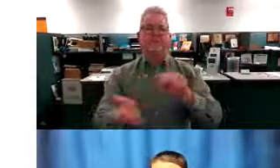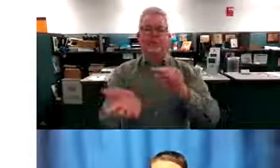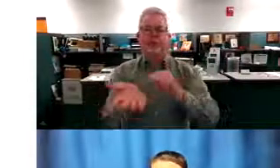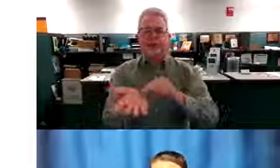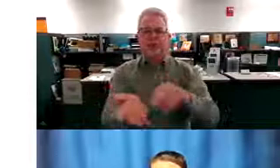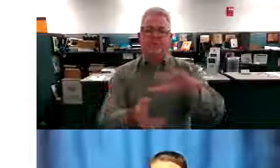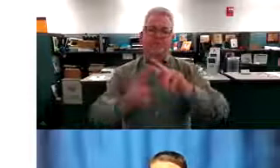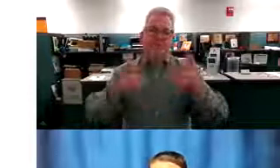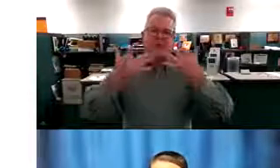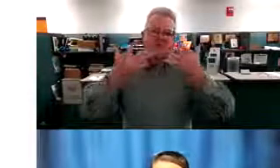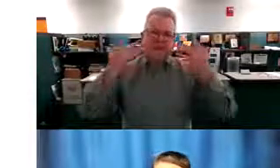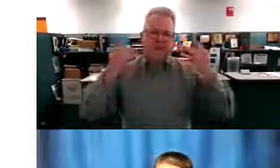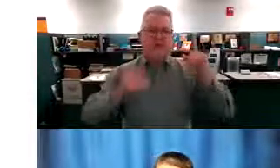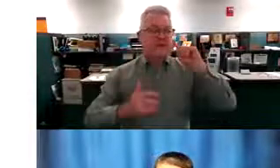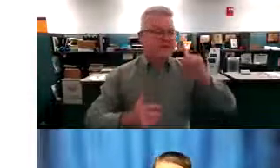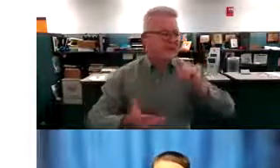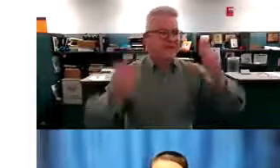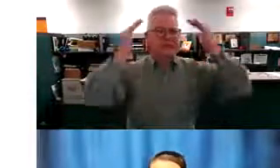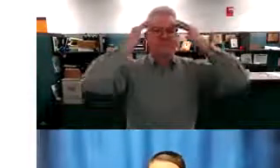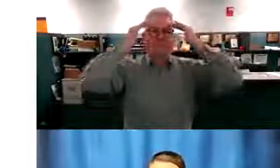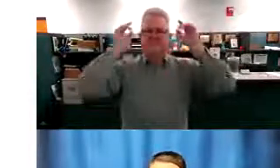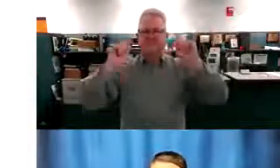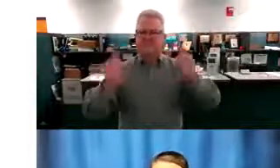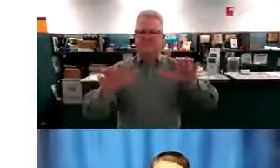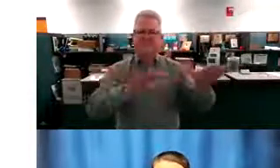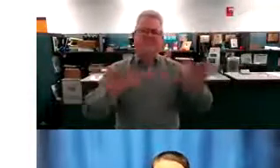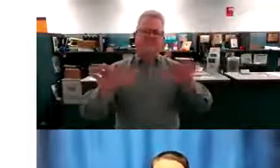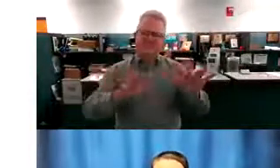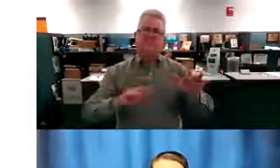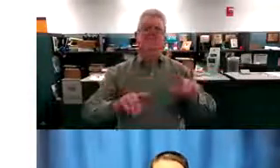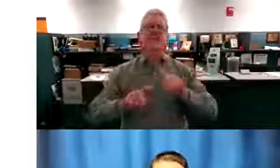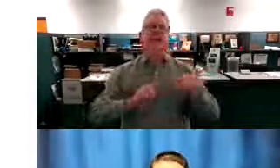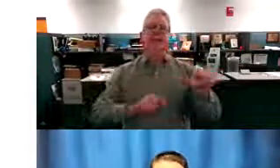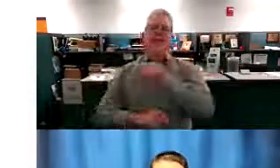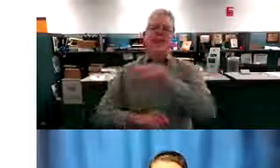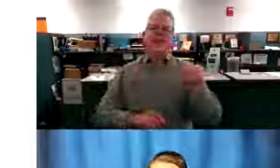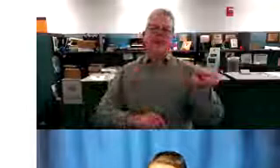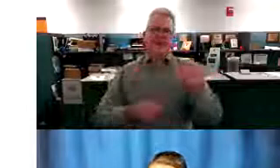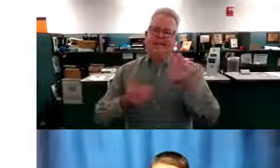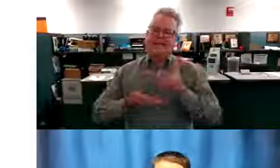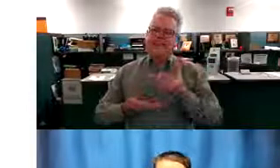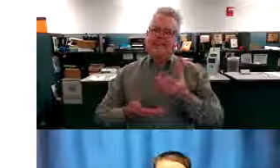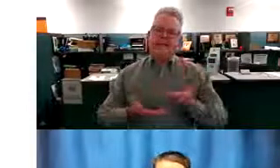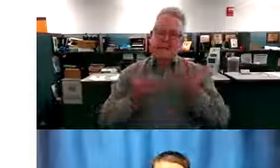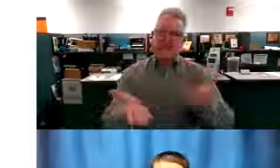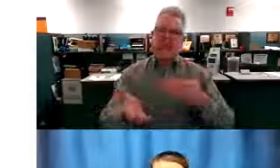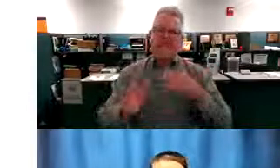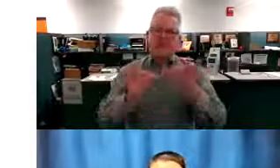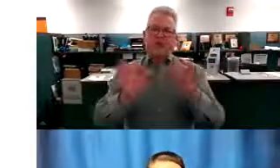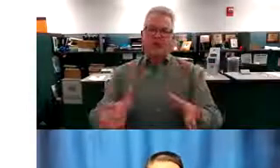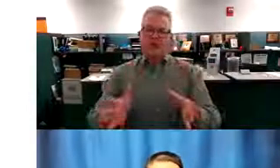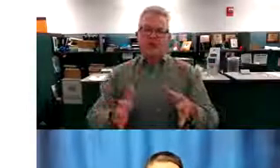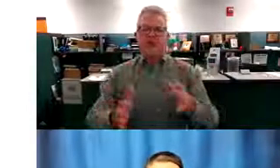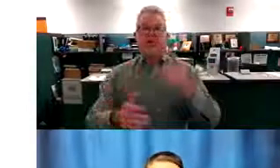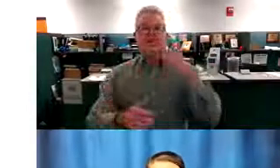experience. The National Guard being there, people were very friendly. And, once they were aware someone was deaf, going through that process, but